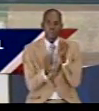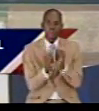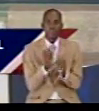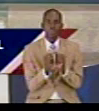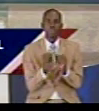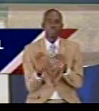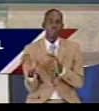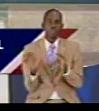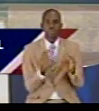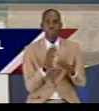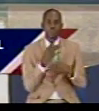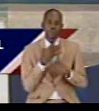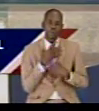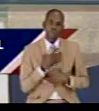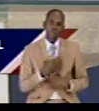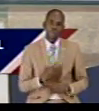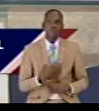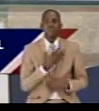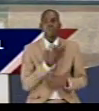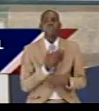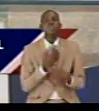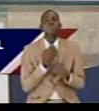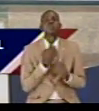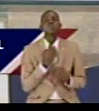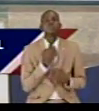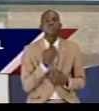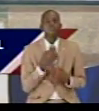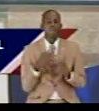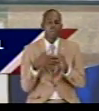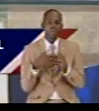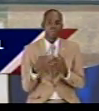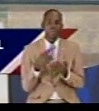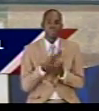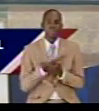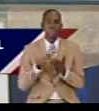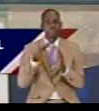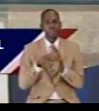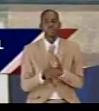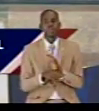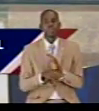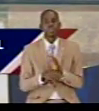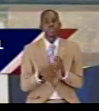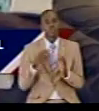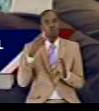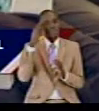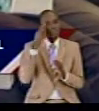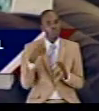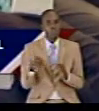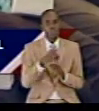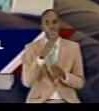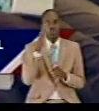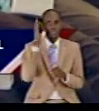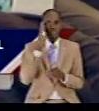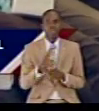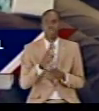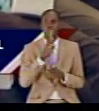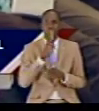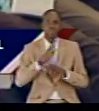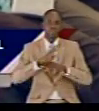which do hunger and thirst after righteousness. Tell me what you'll find there.